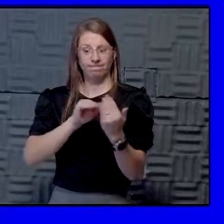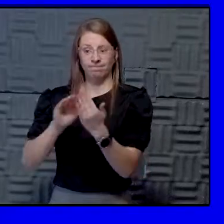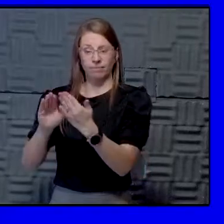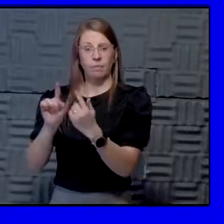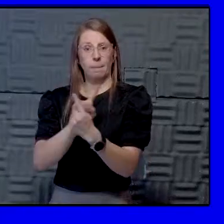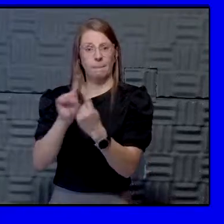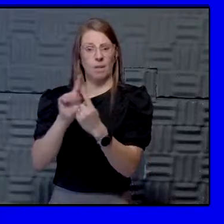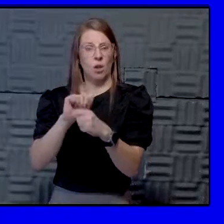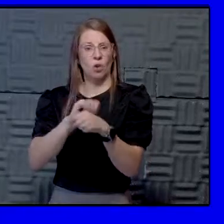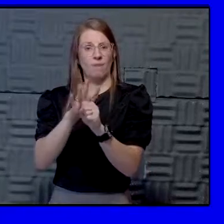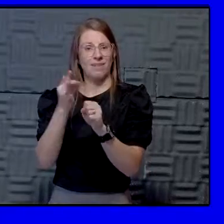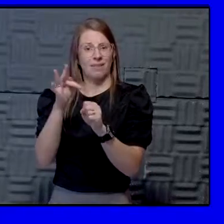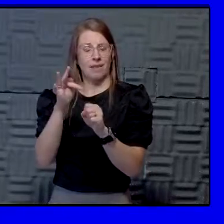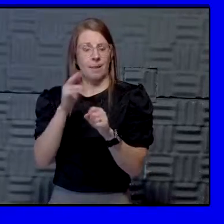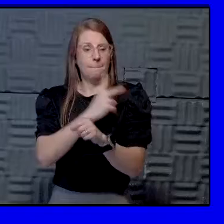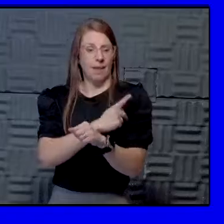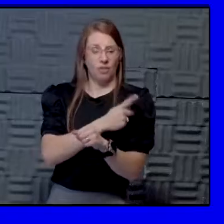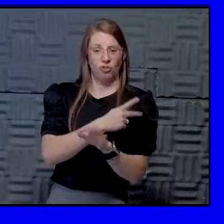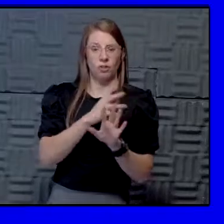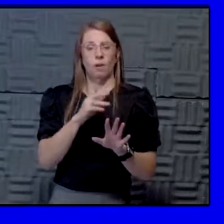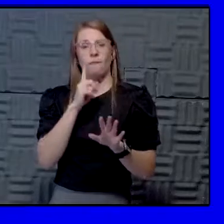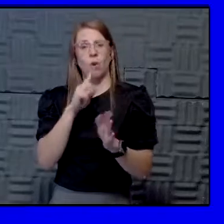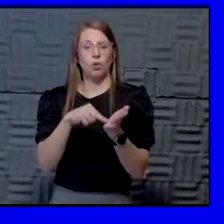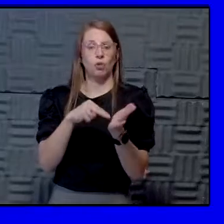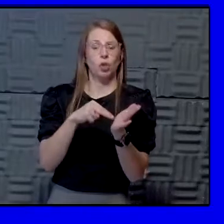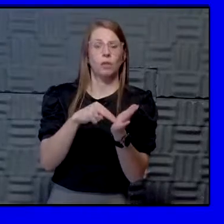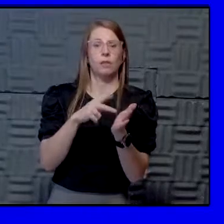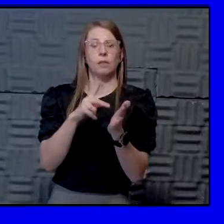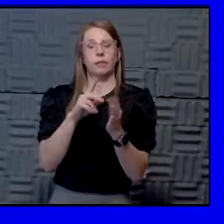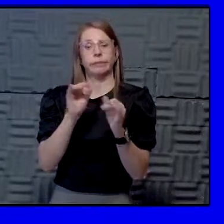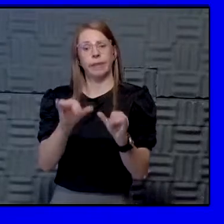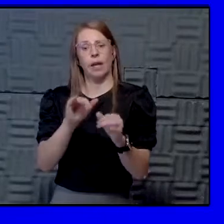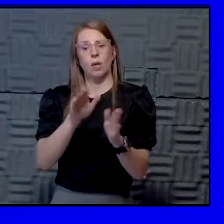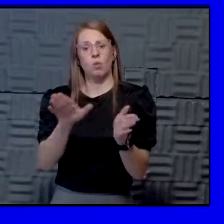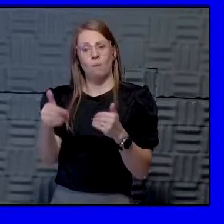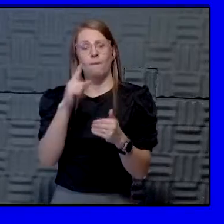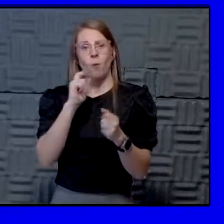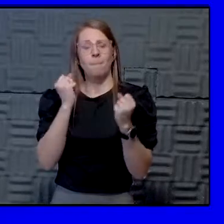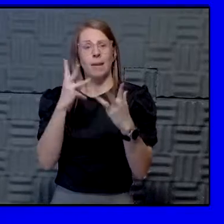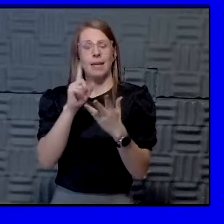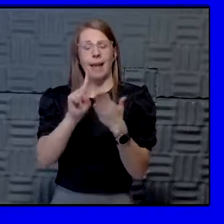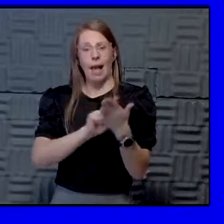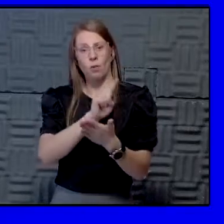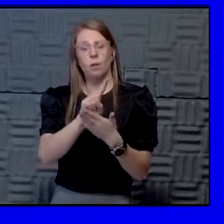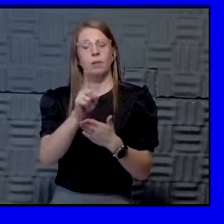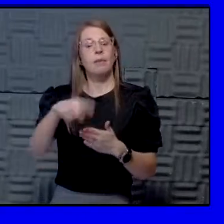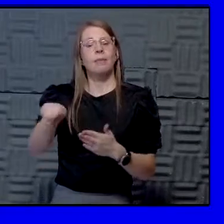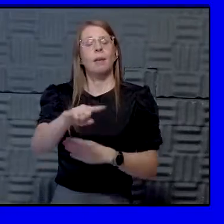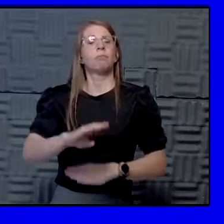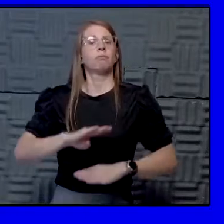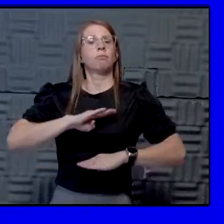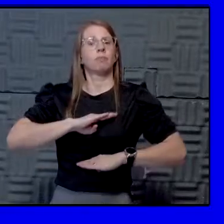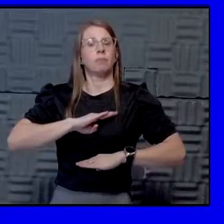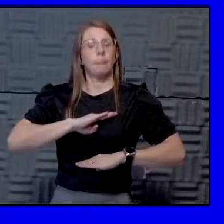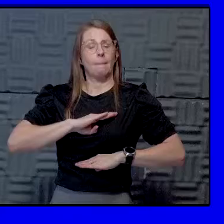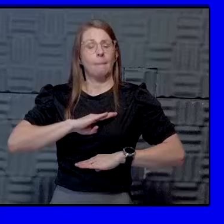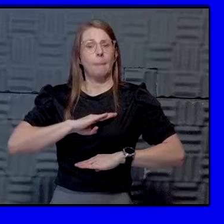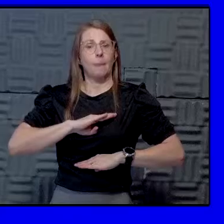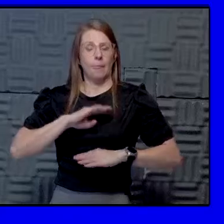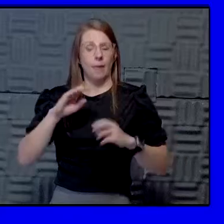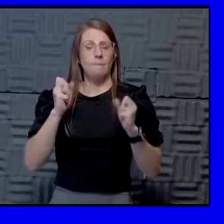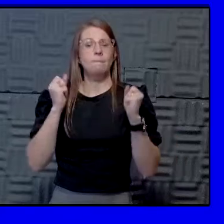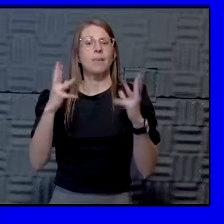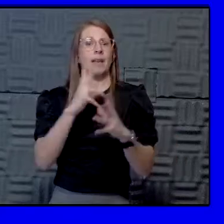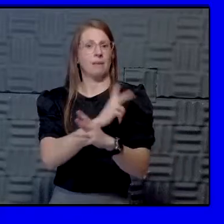in addition to the nurses who are in those rooms for hours on end. And they are happy because a lot of our volume now